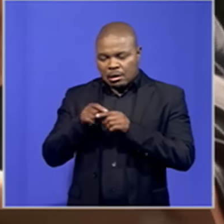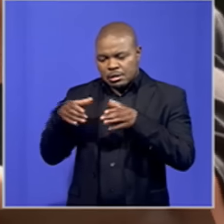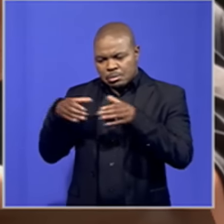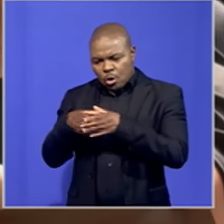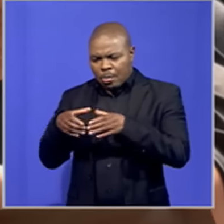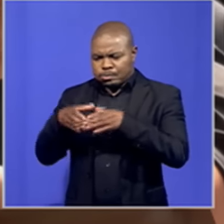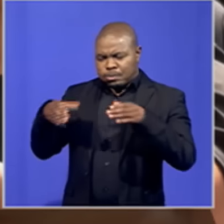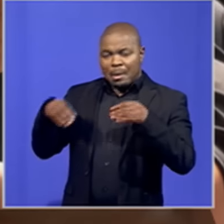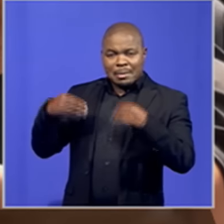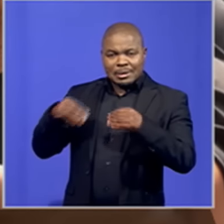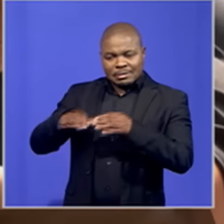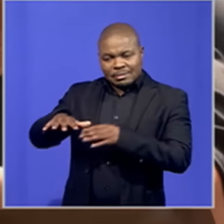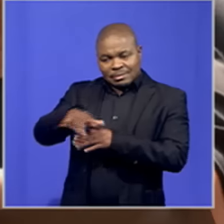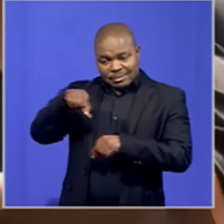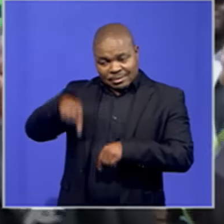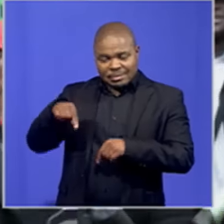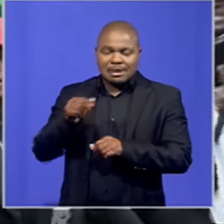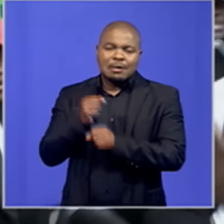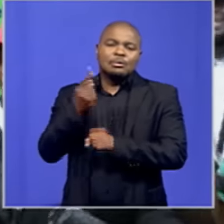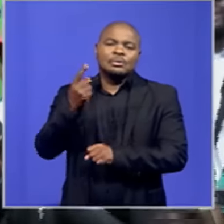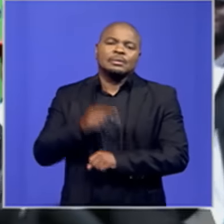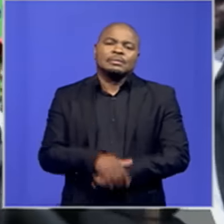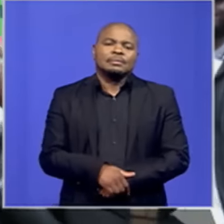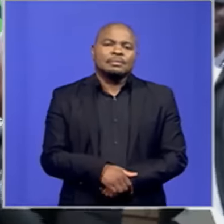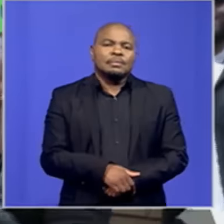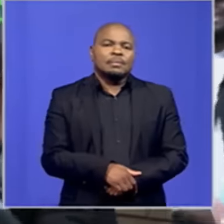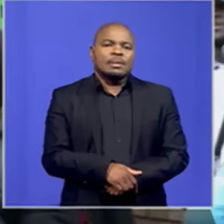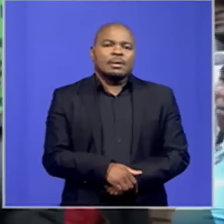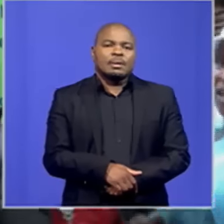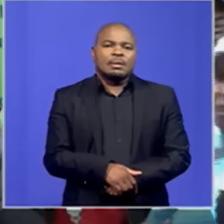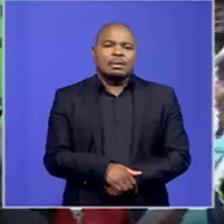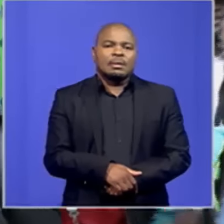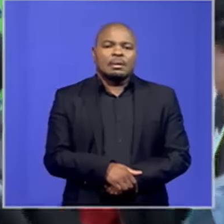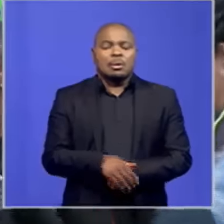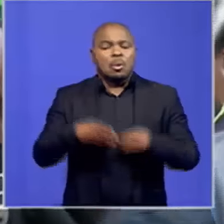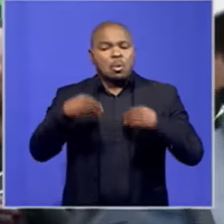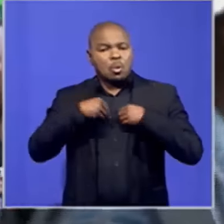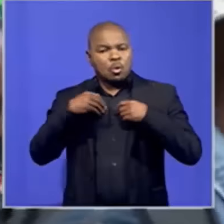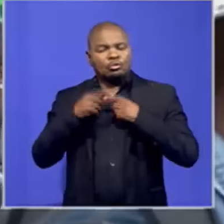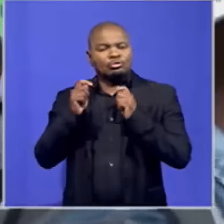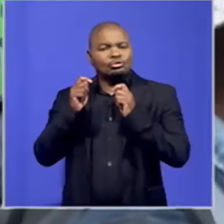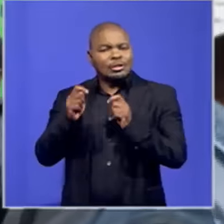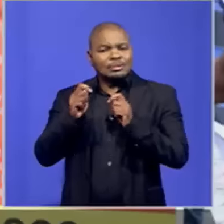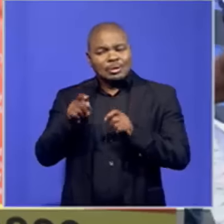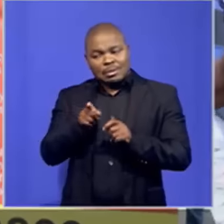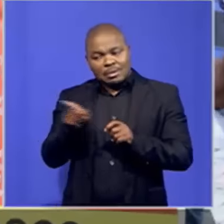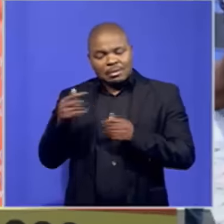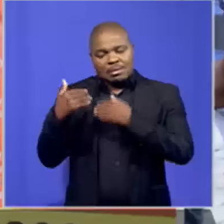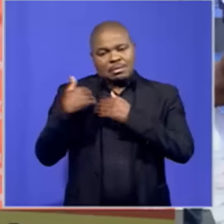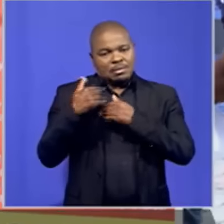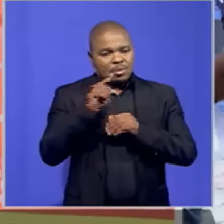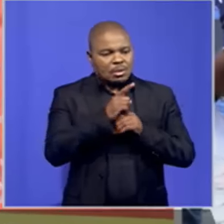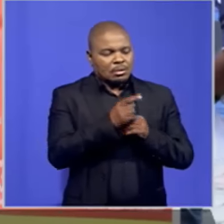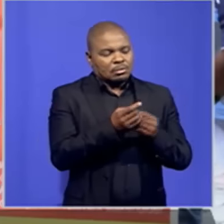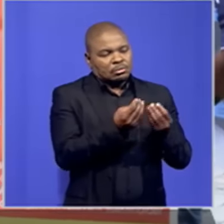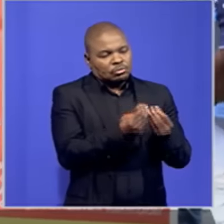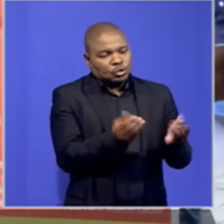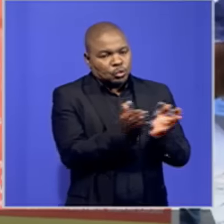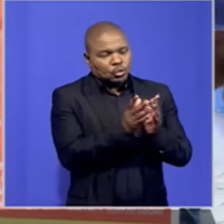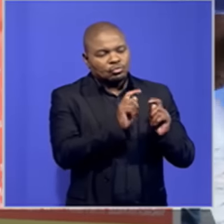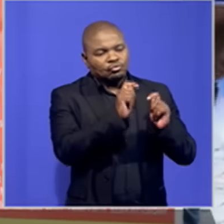enterprises within the province. Beng ba dipalangwa tse di rwalang bana ba sekolo ba tlhotse